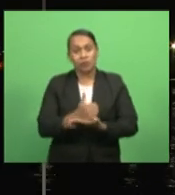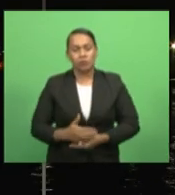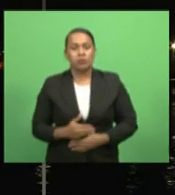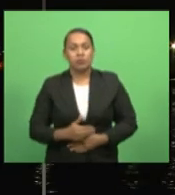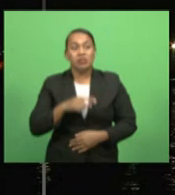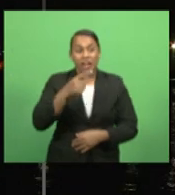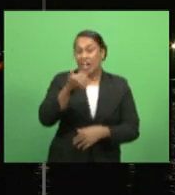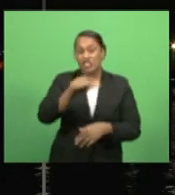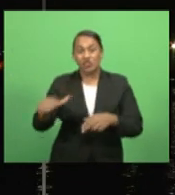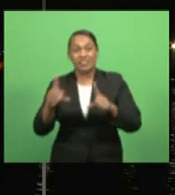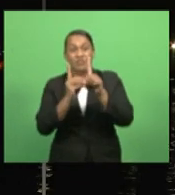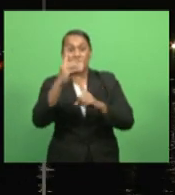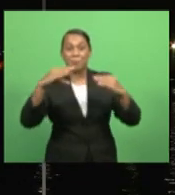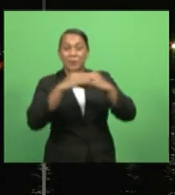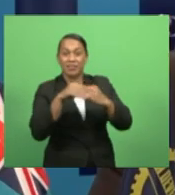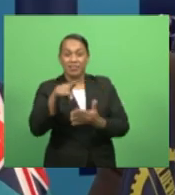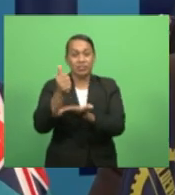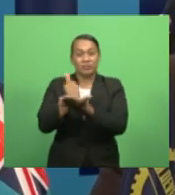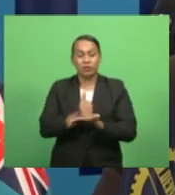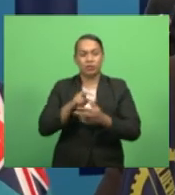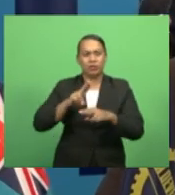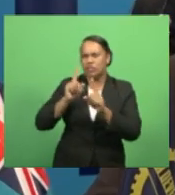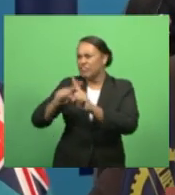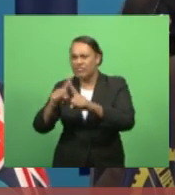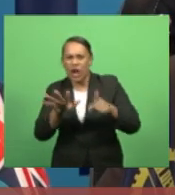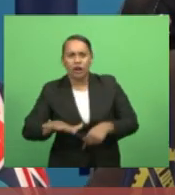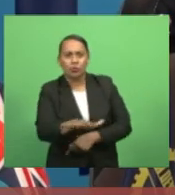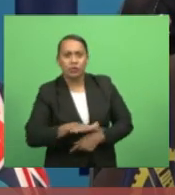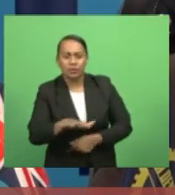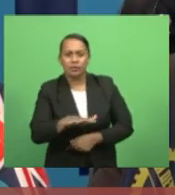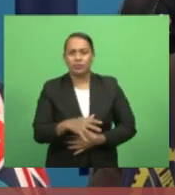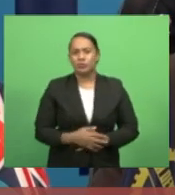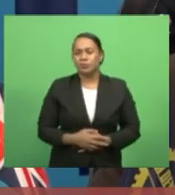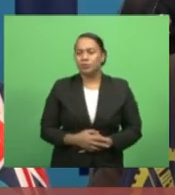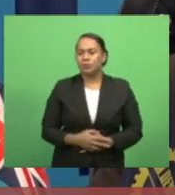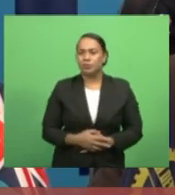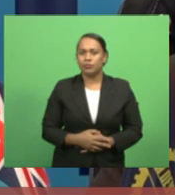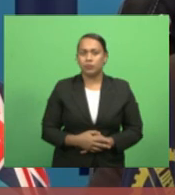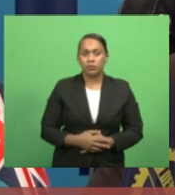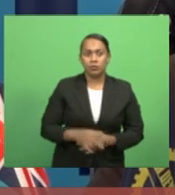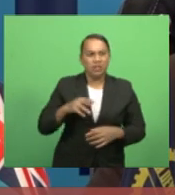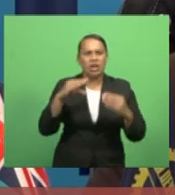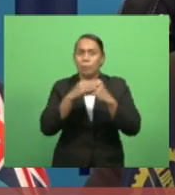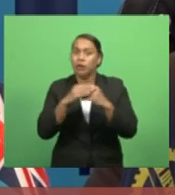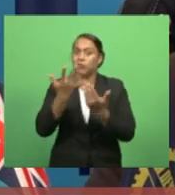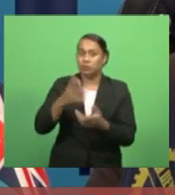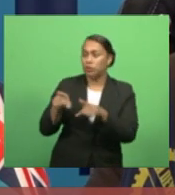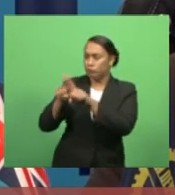other areas as well. And of course, ADB is working with us very closely on other